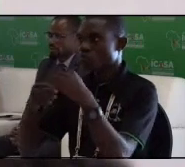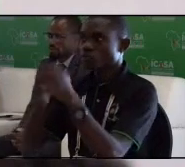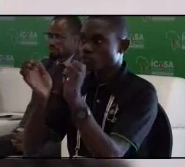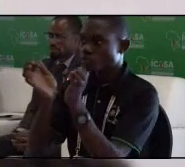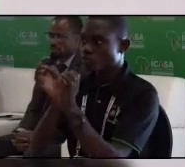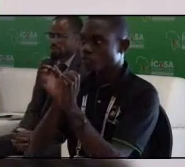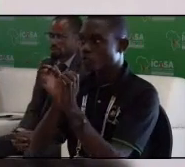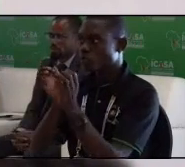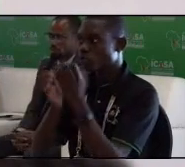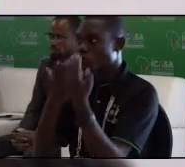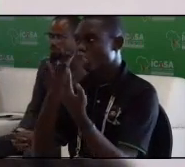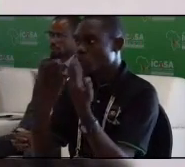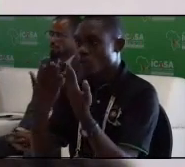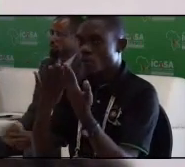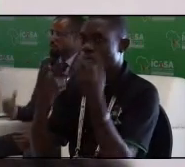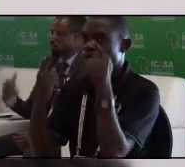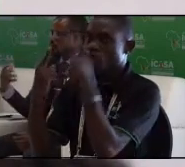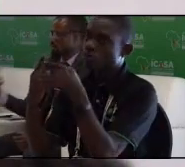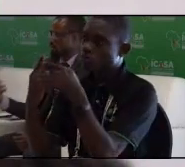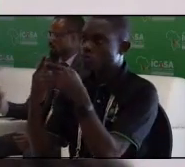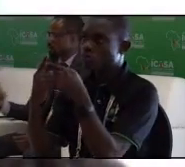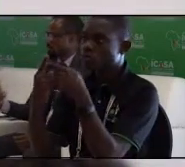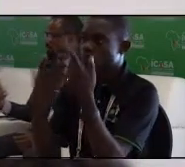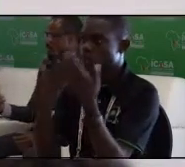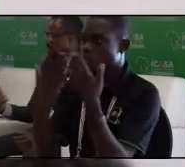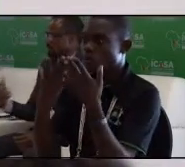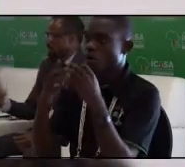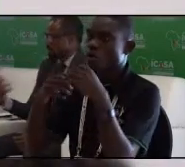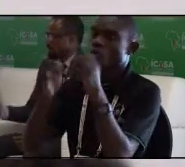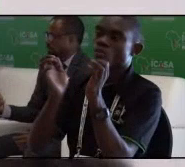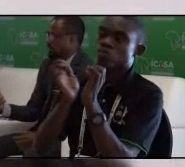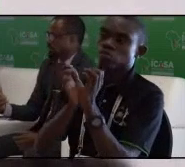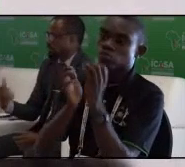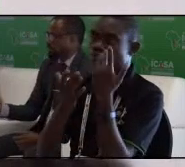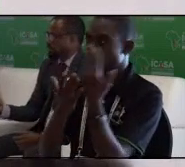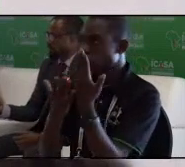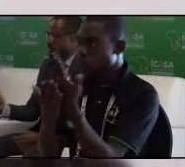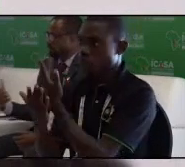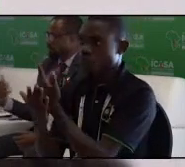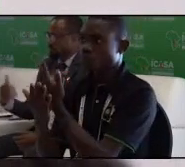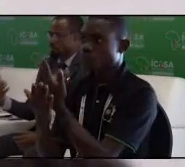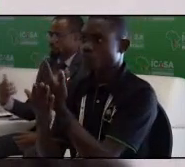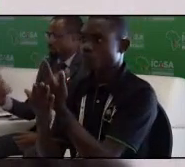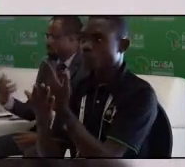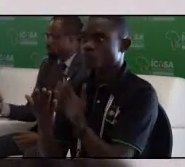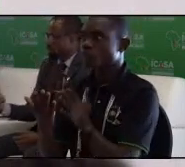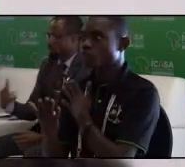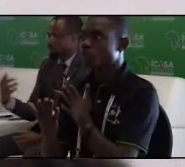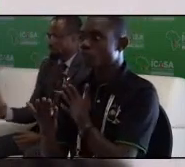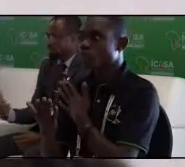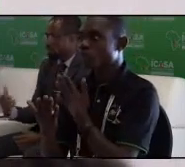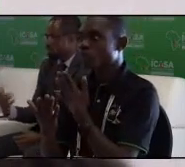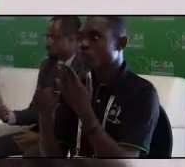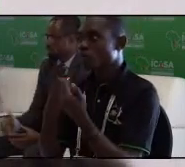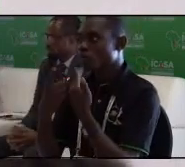groups as very important end users and target population. So bringing these groups together, understanding the needs, doing the